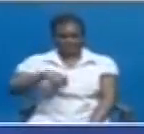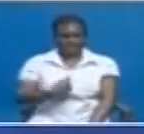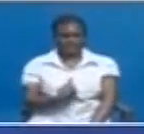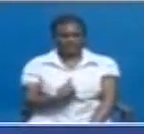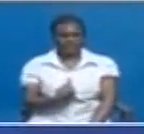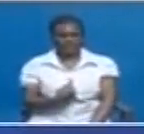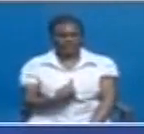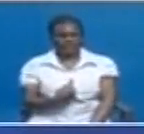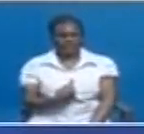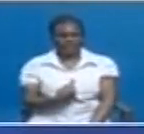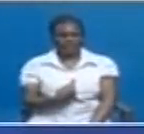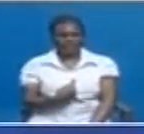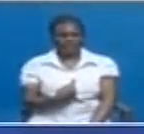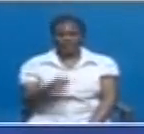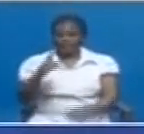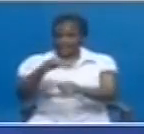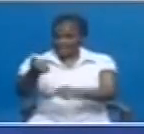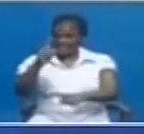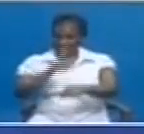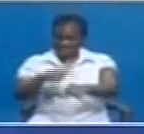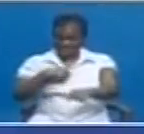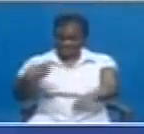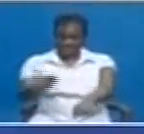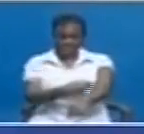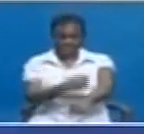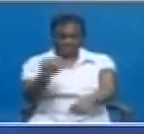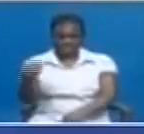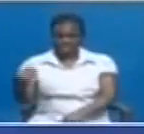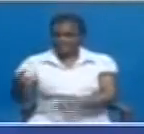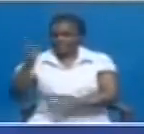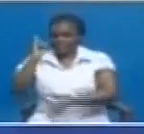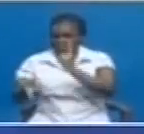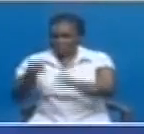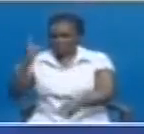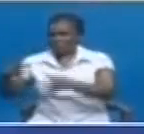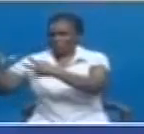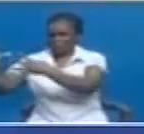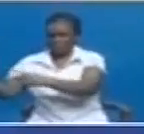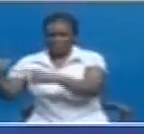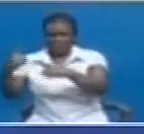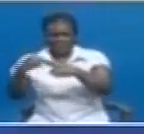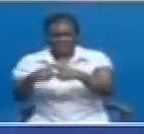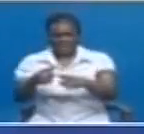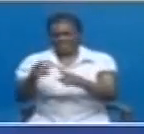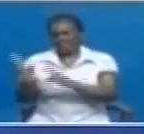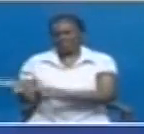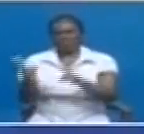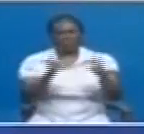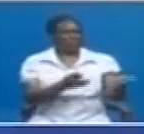Agubi. Sasa ile mimi natungana. Watoto wanakimbia nje. Lakini sikuishi